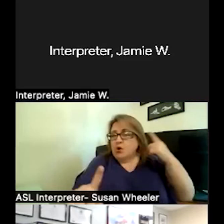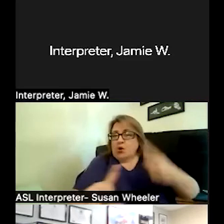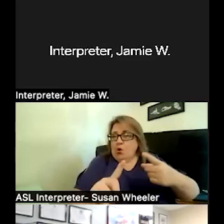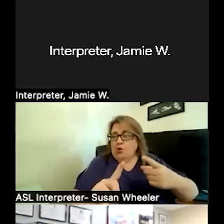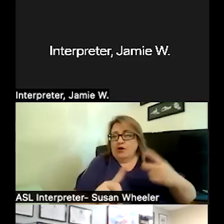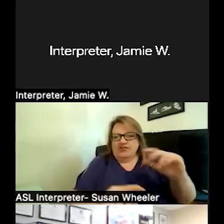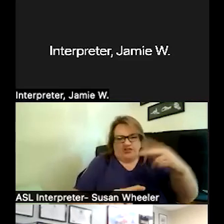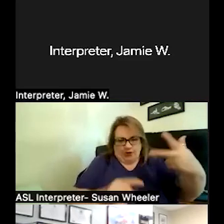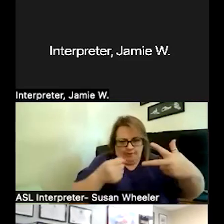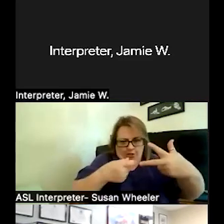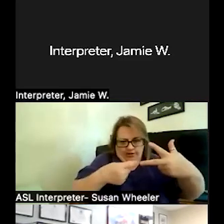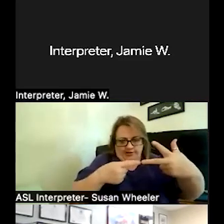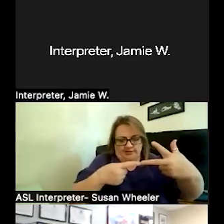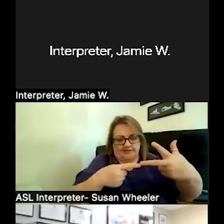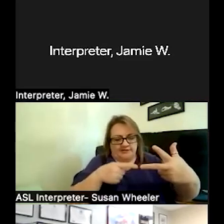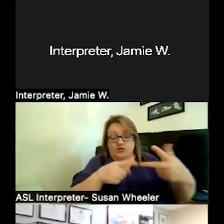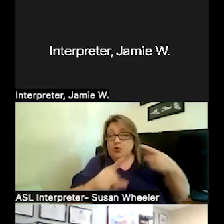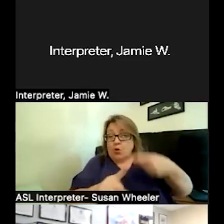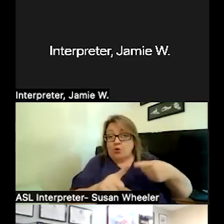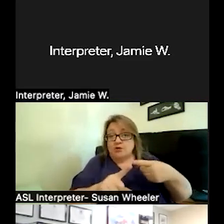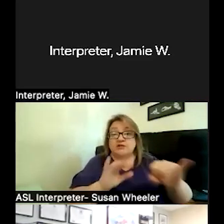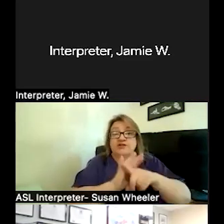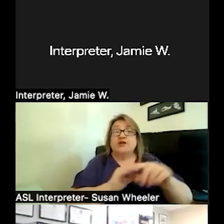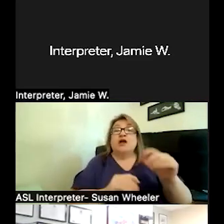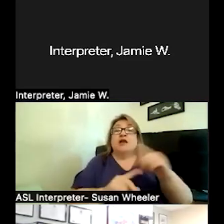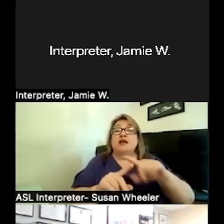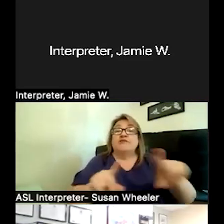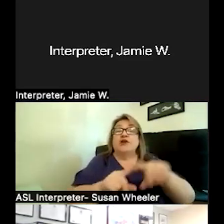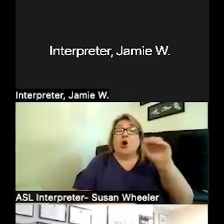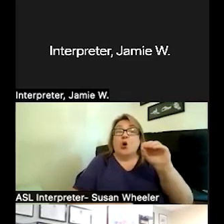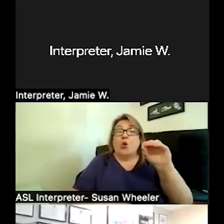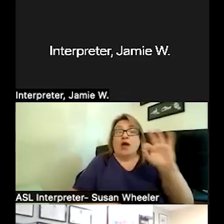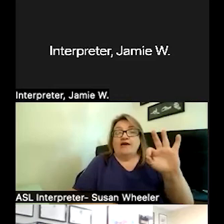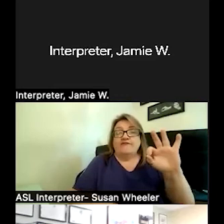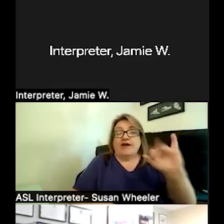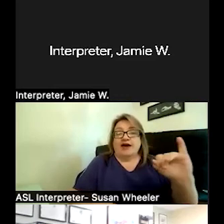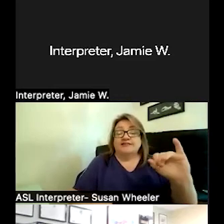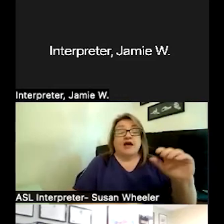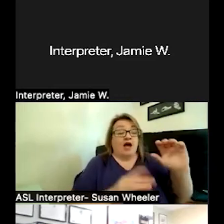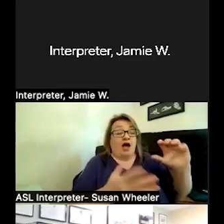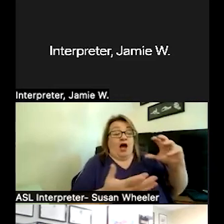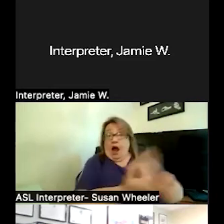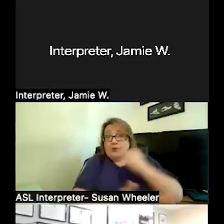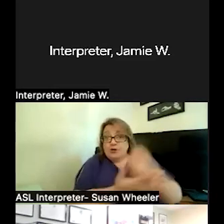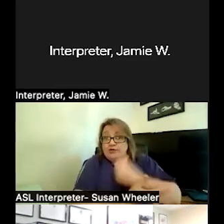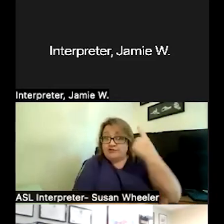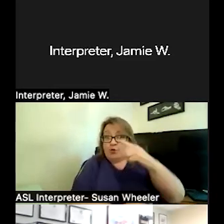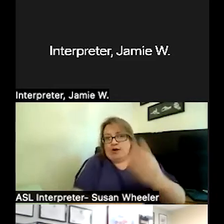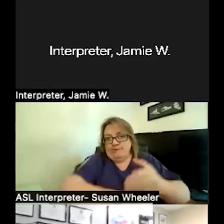there is to identify specific OFIs, opportunities for improvement. Next, please.